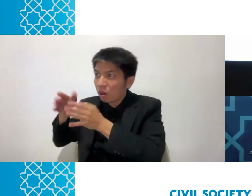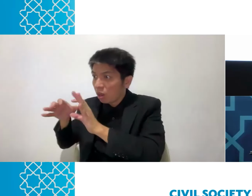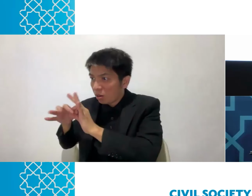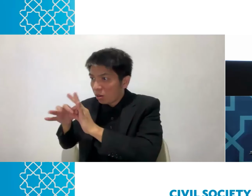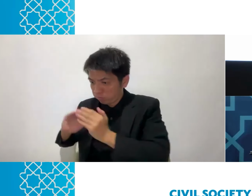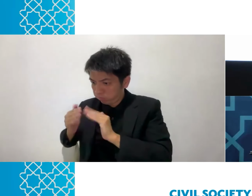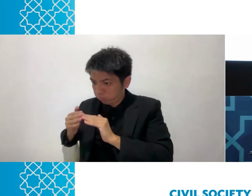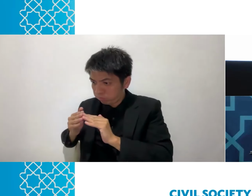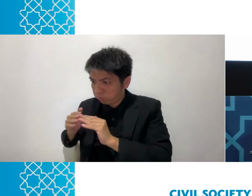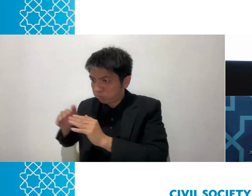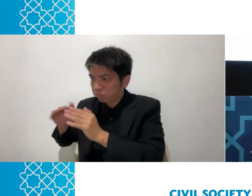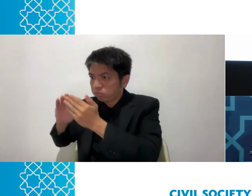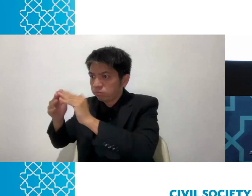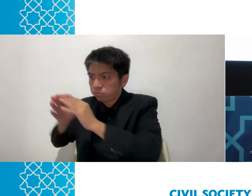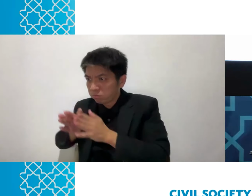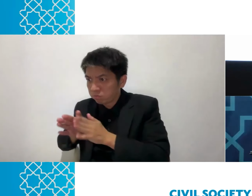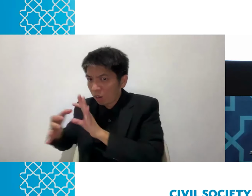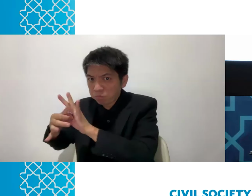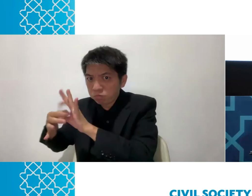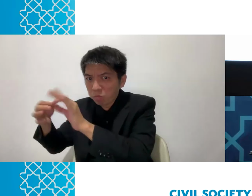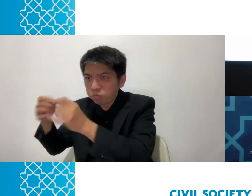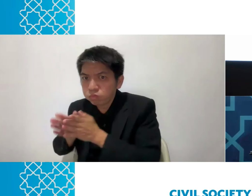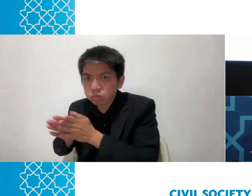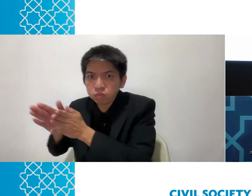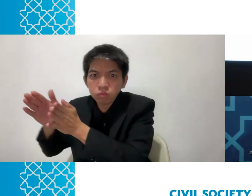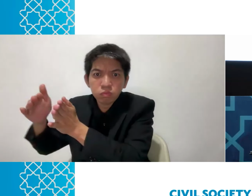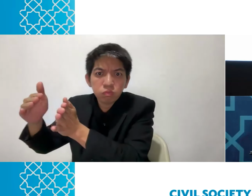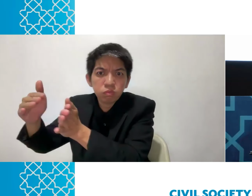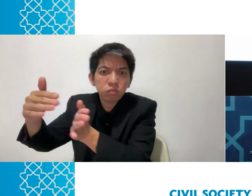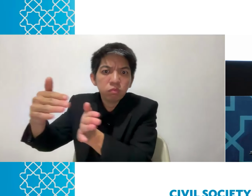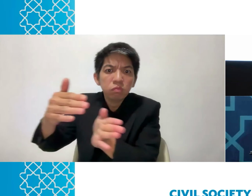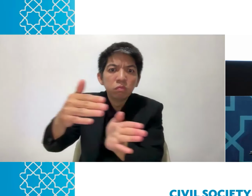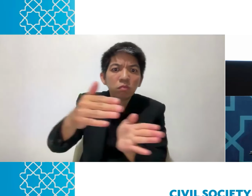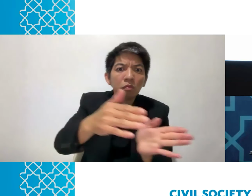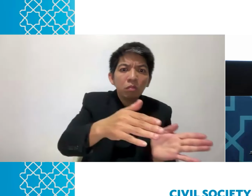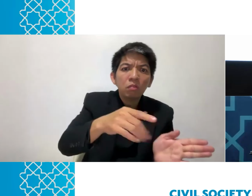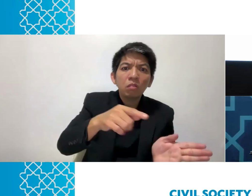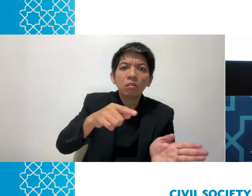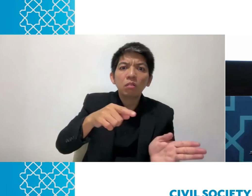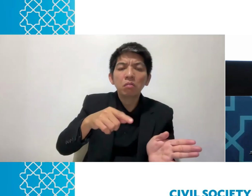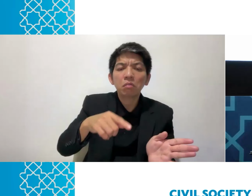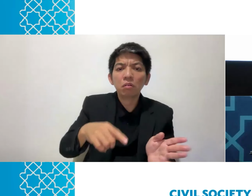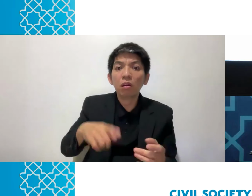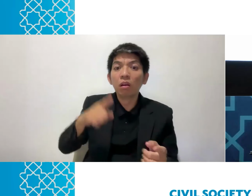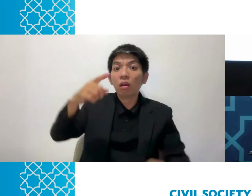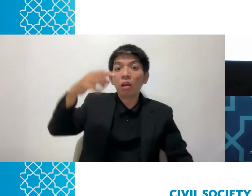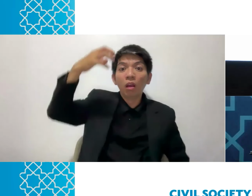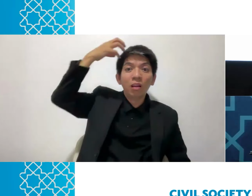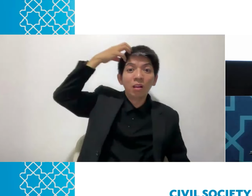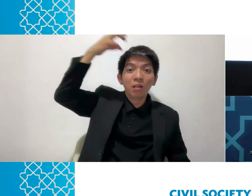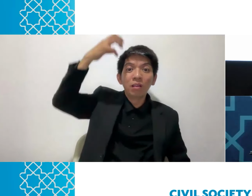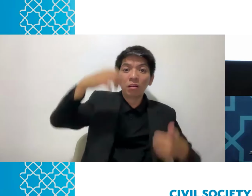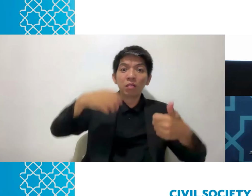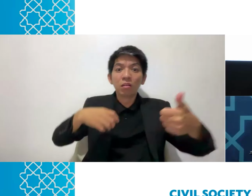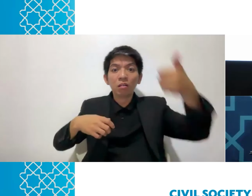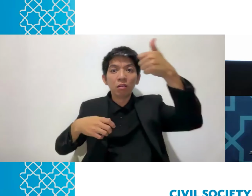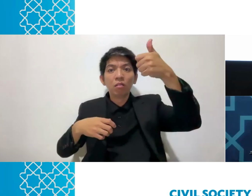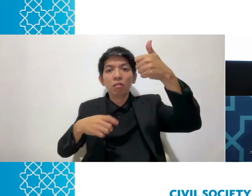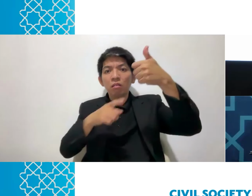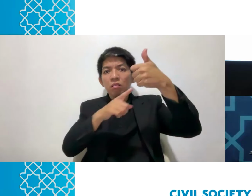I got a very vivid feedback from one government official at India's state level. He thanked me